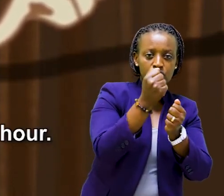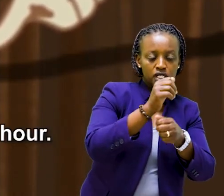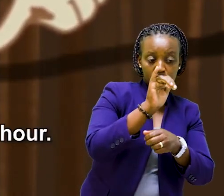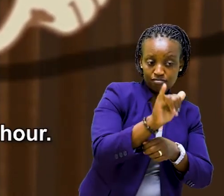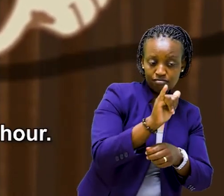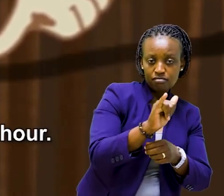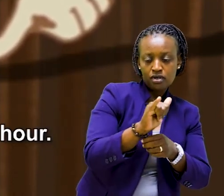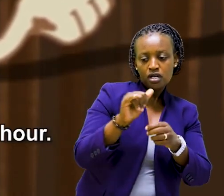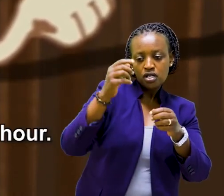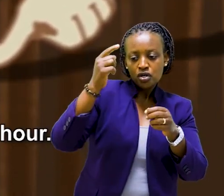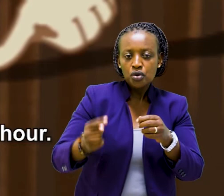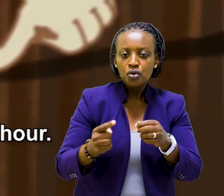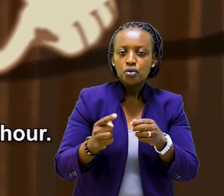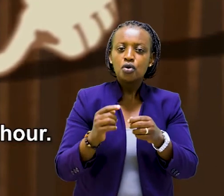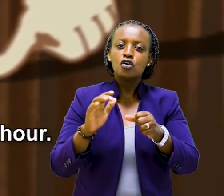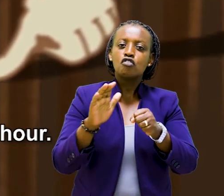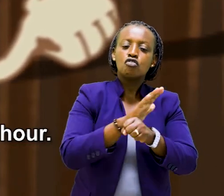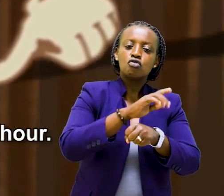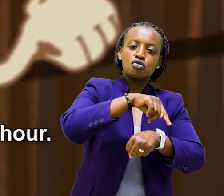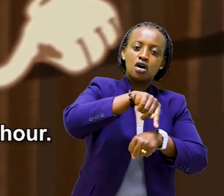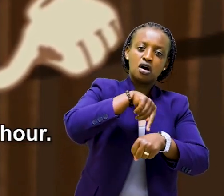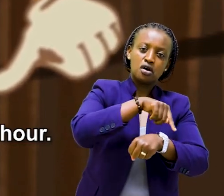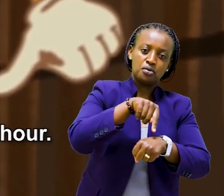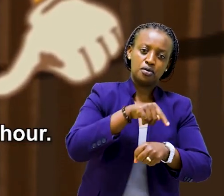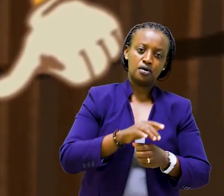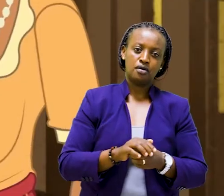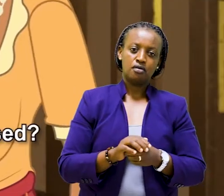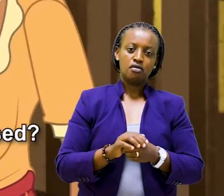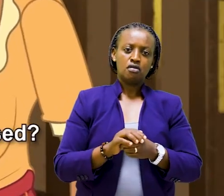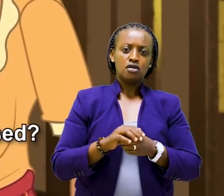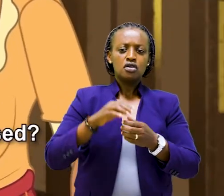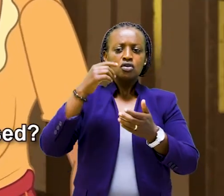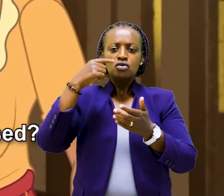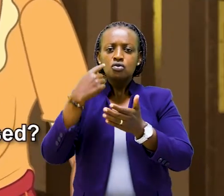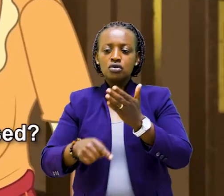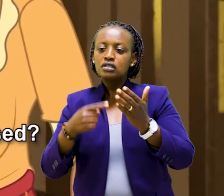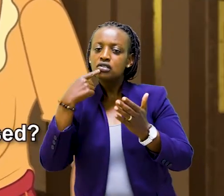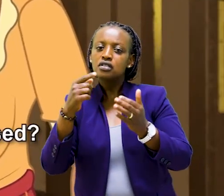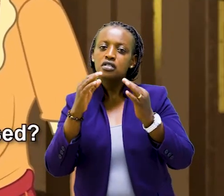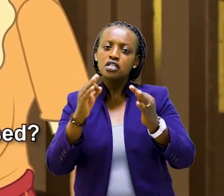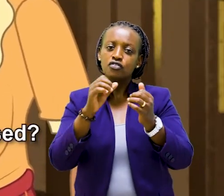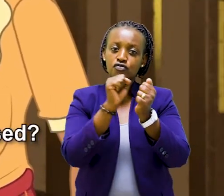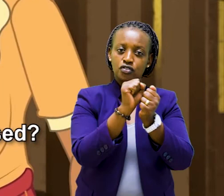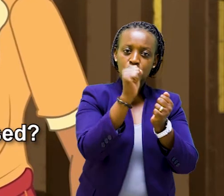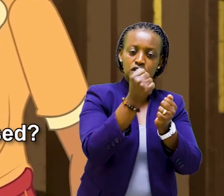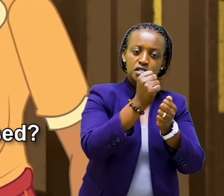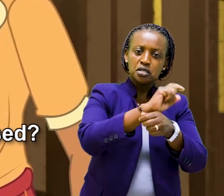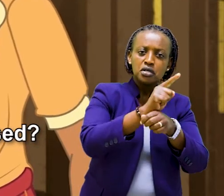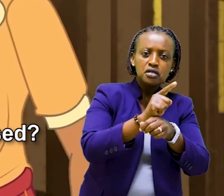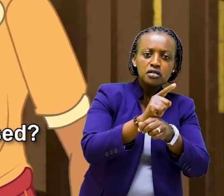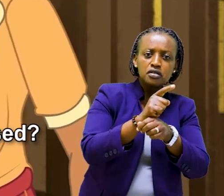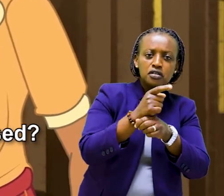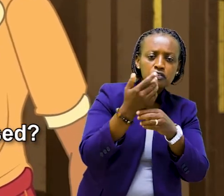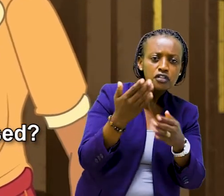are remaining to get to a full hour. What do we say when 15 minutes